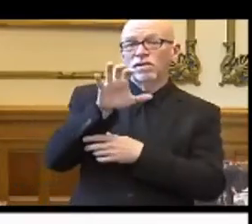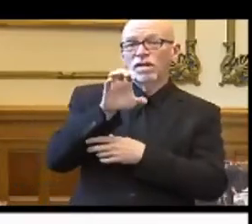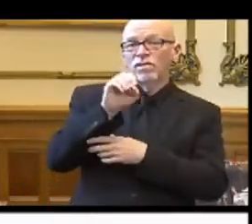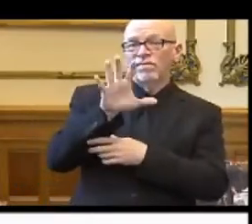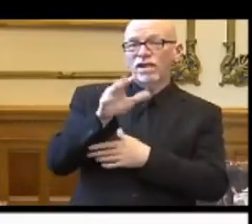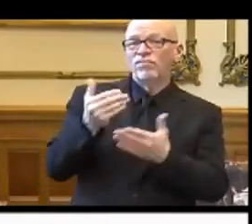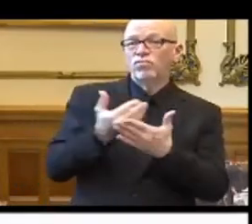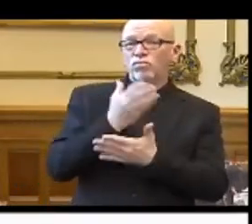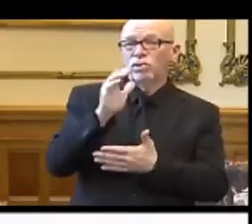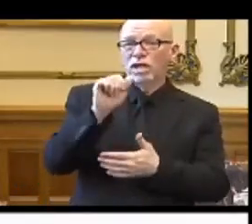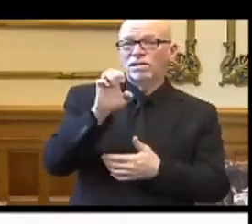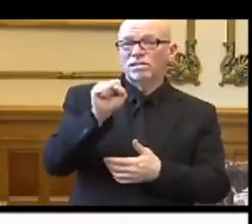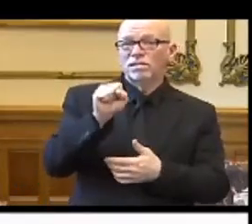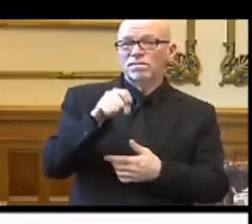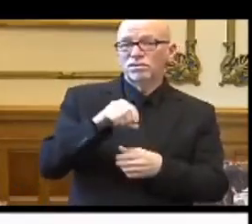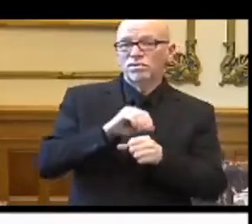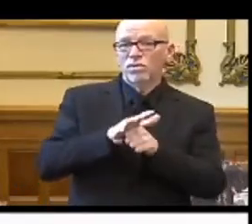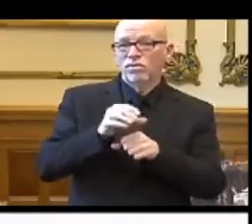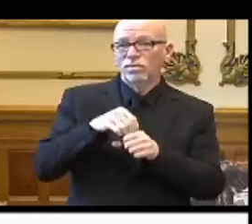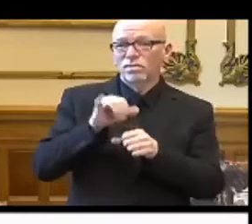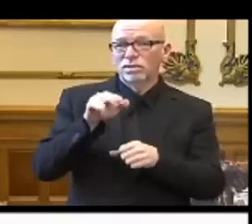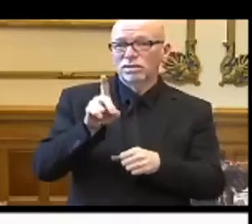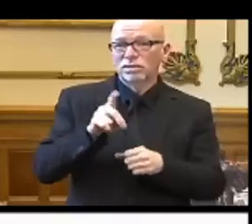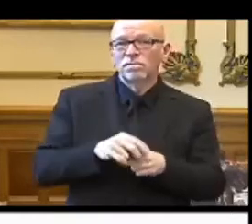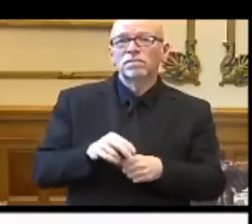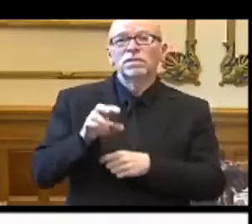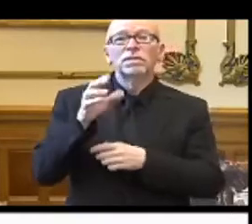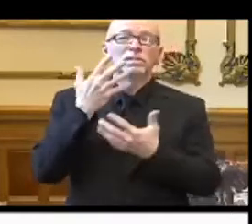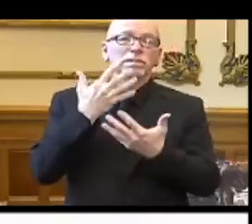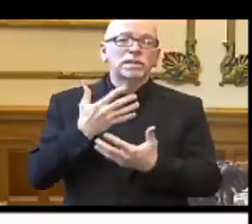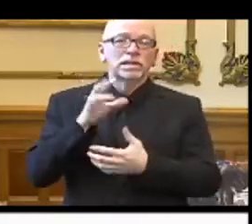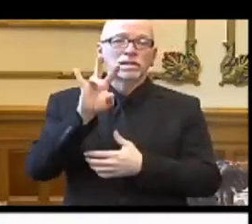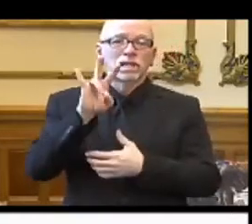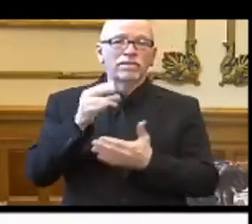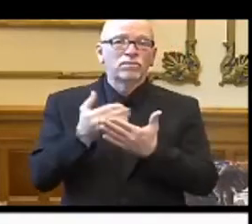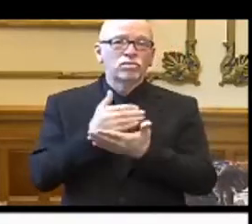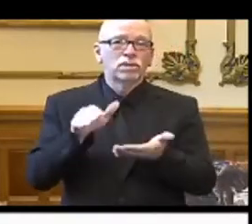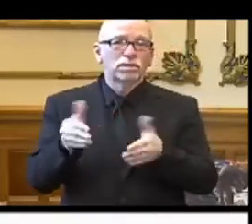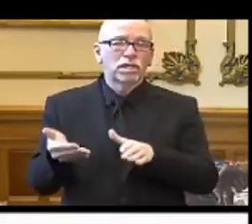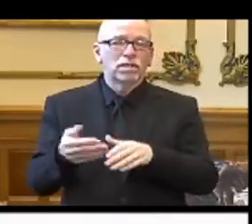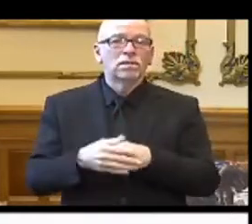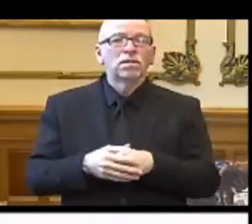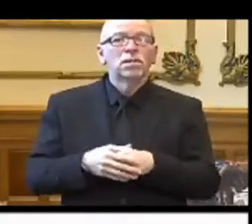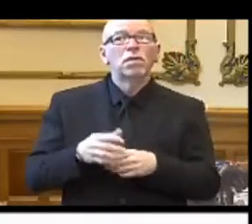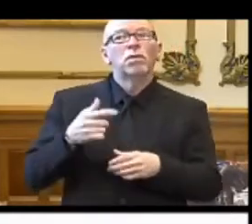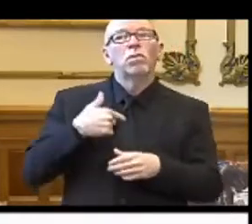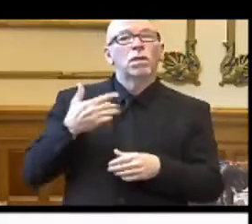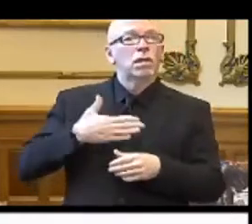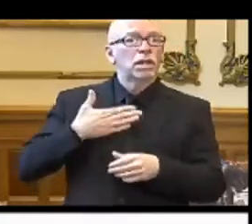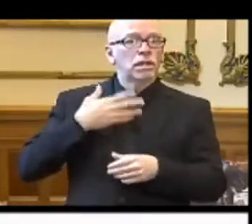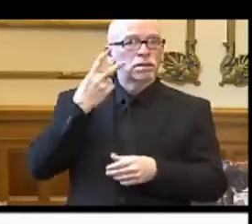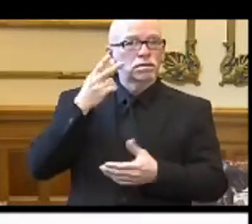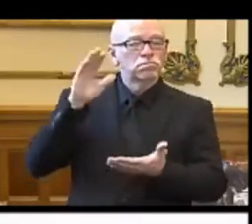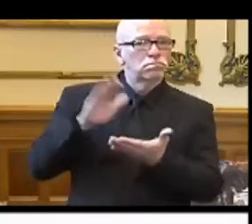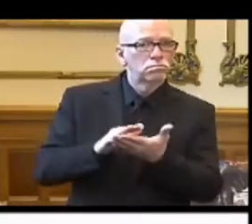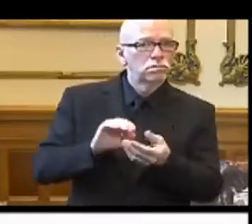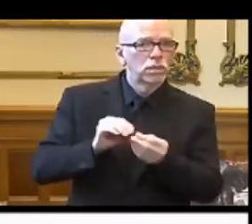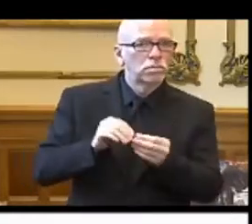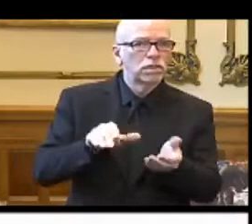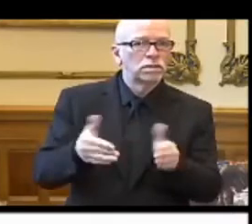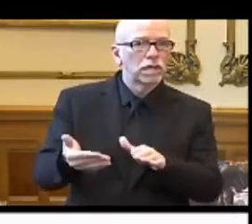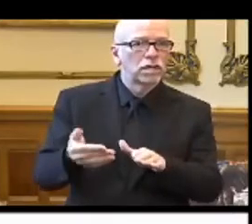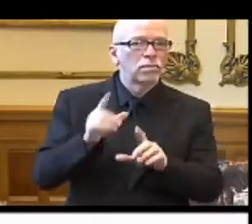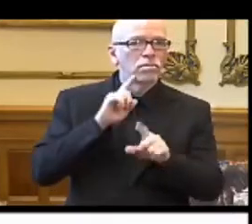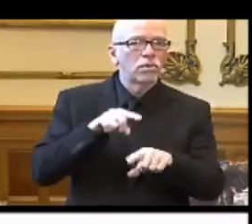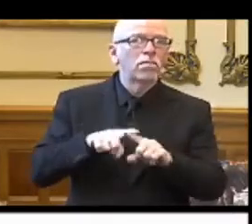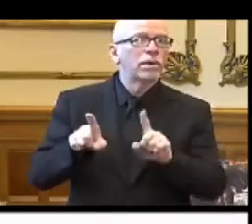new cases of COVID-19 in the state of Indiana and sadly 7 new deaths. We're grateful to see the lower number of deaths reported,